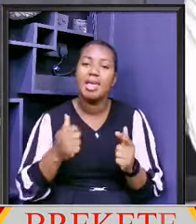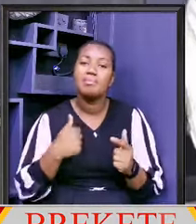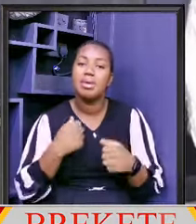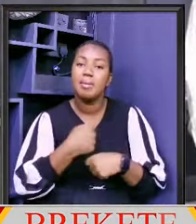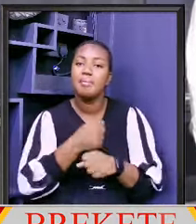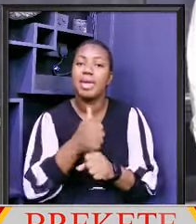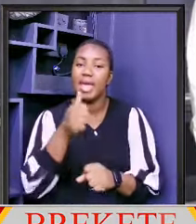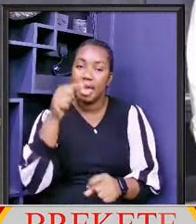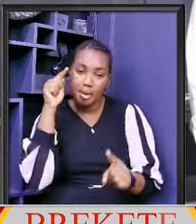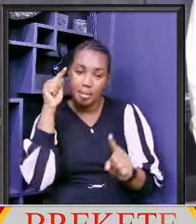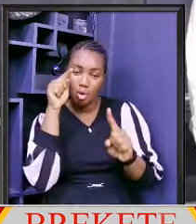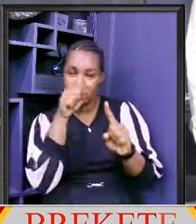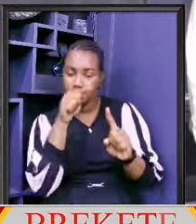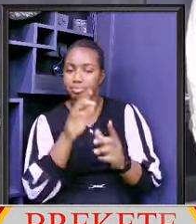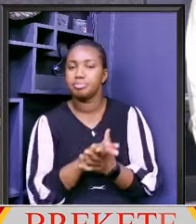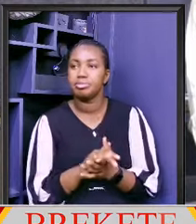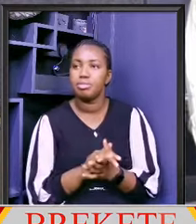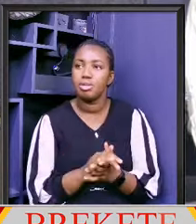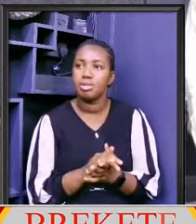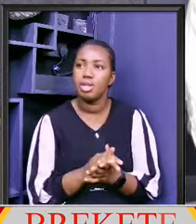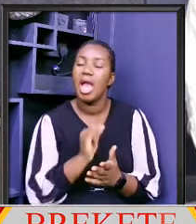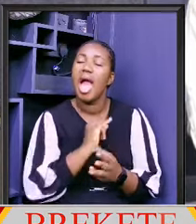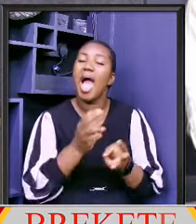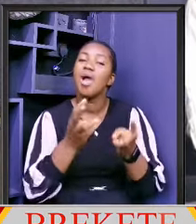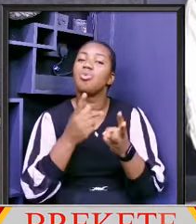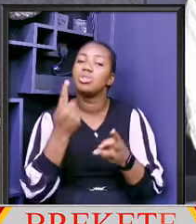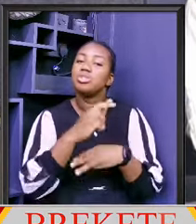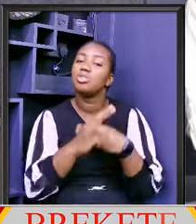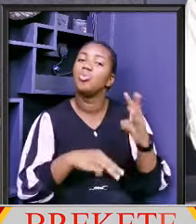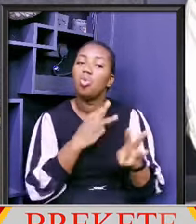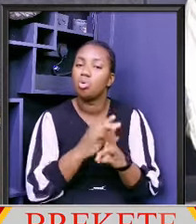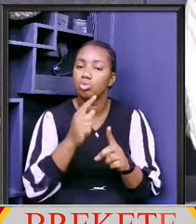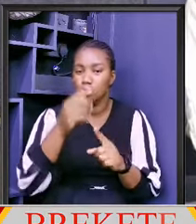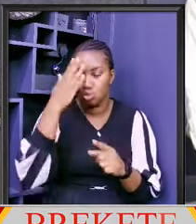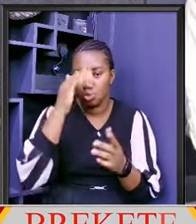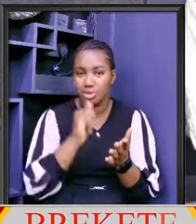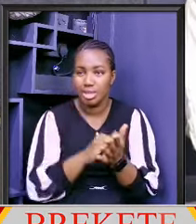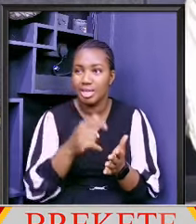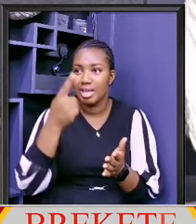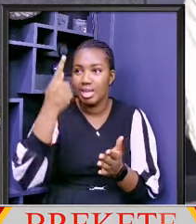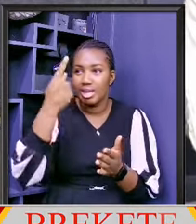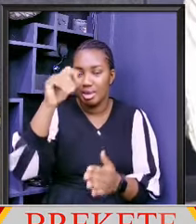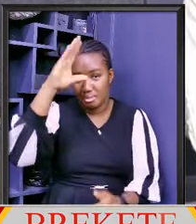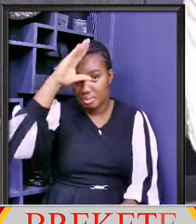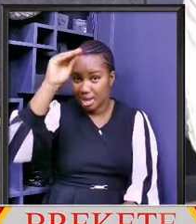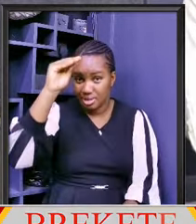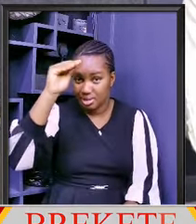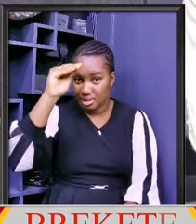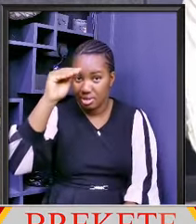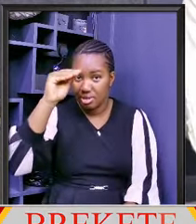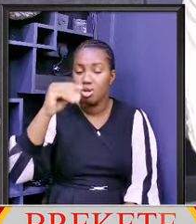a point. I want the whole world to know that the man in concern is not my enemy.